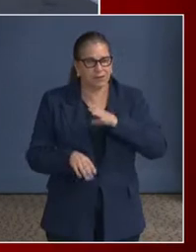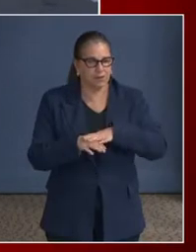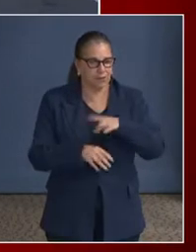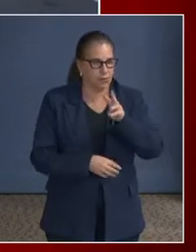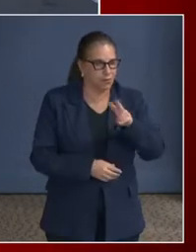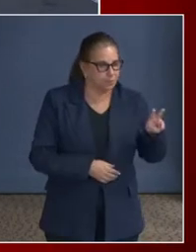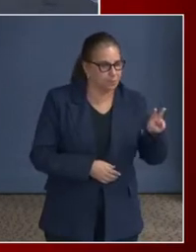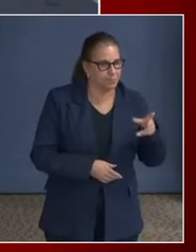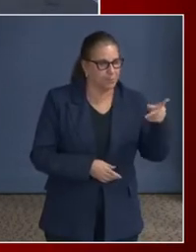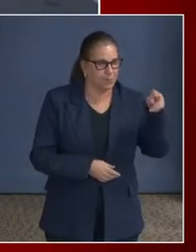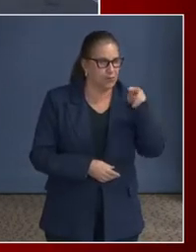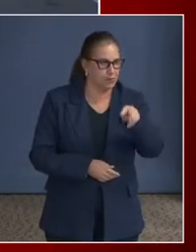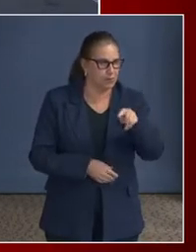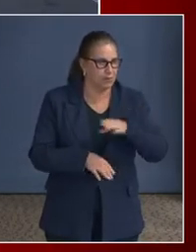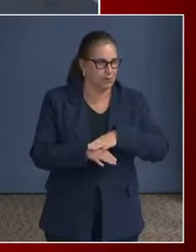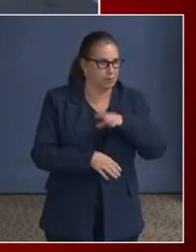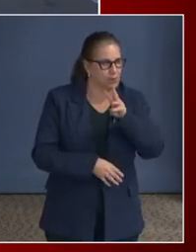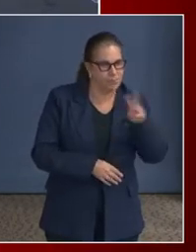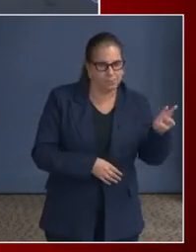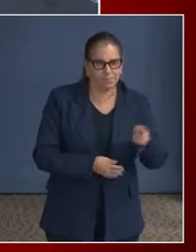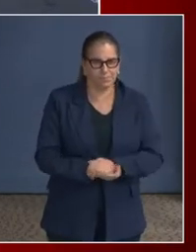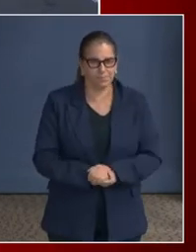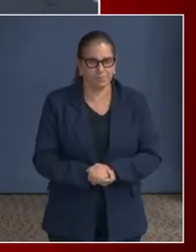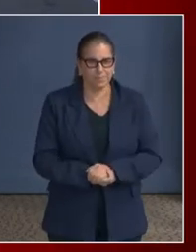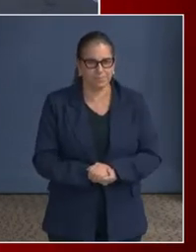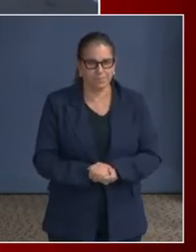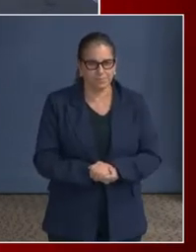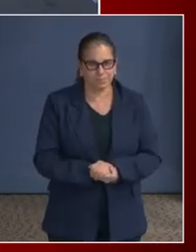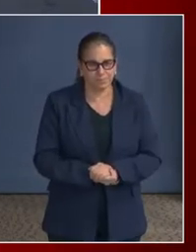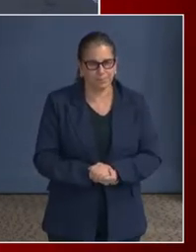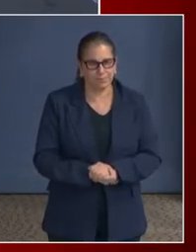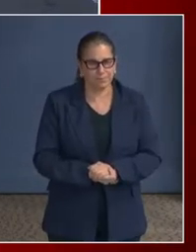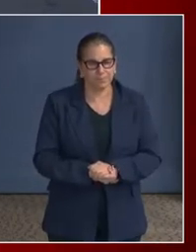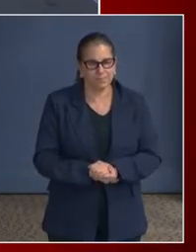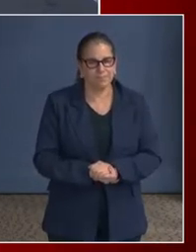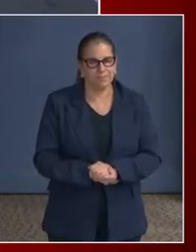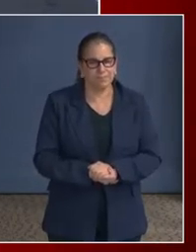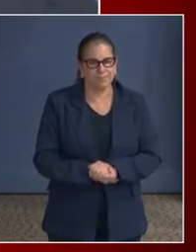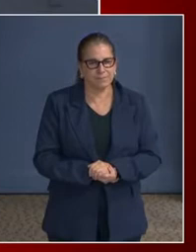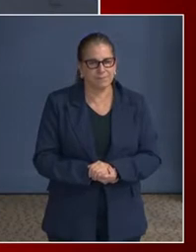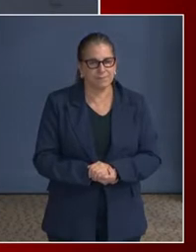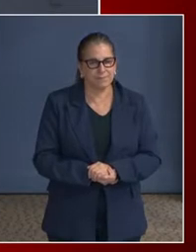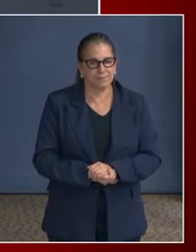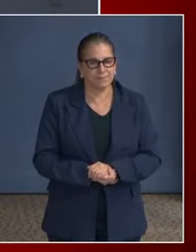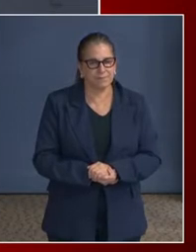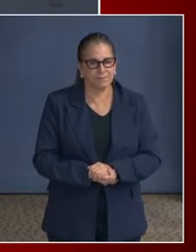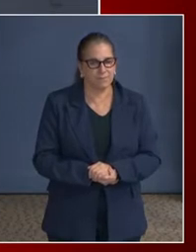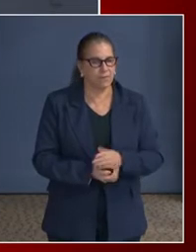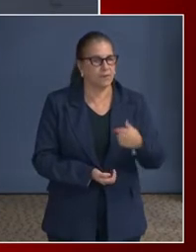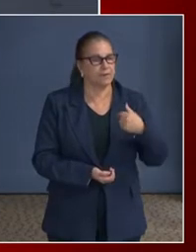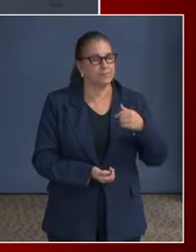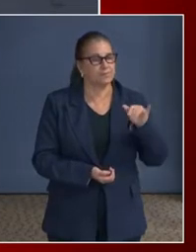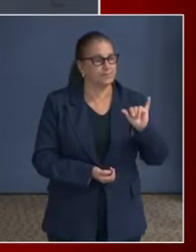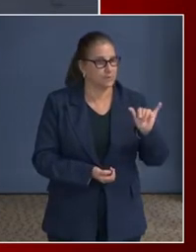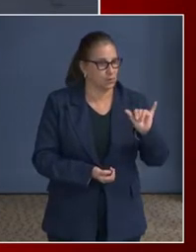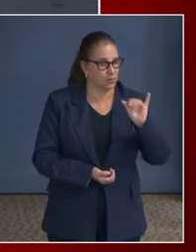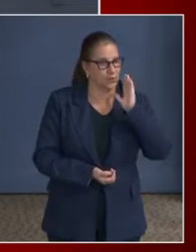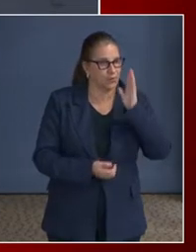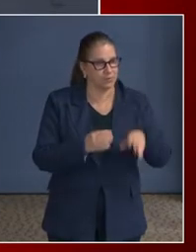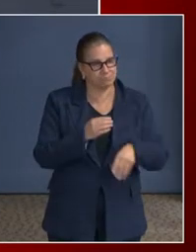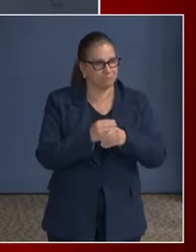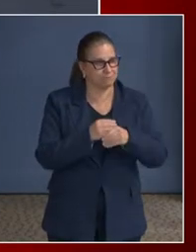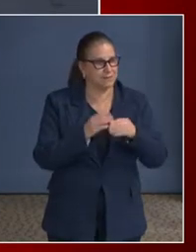sure if they've announced yet, but they will do a virtual town hall so that they will be directly available for questions. Is there any